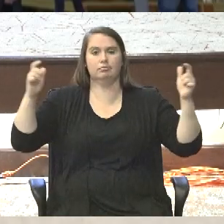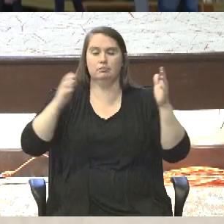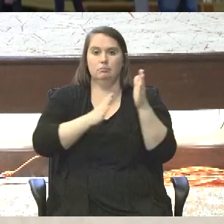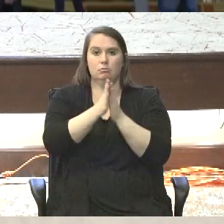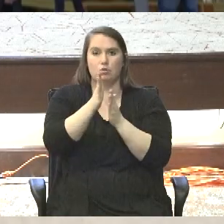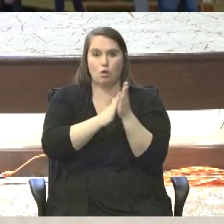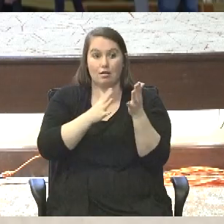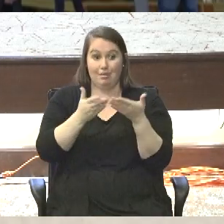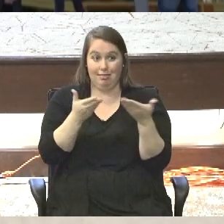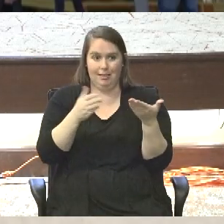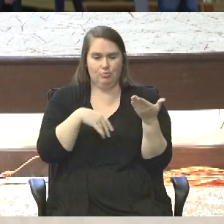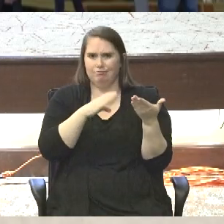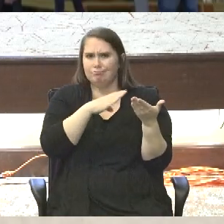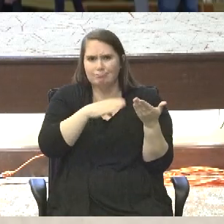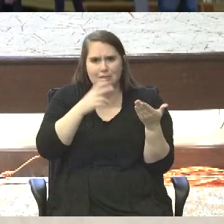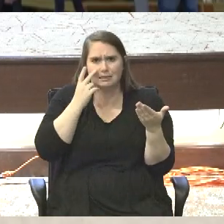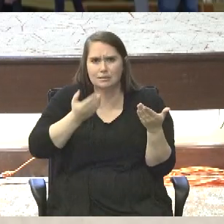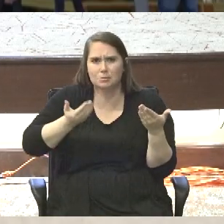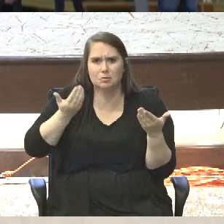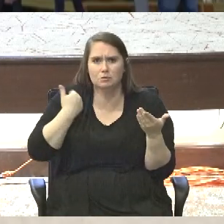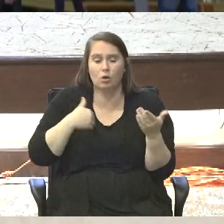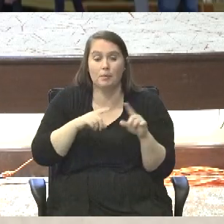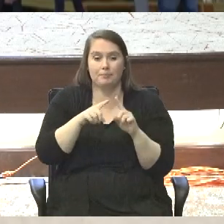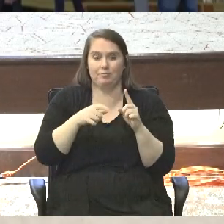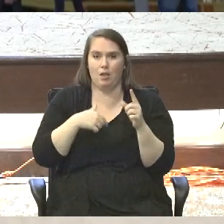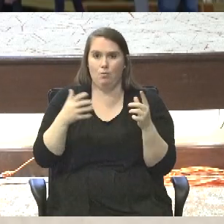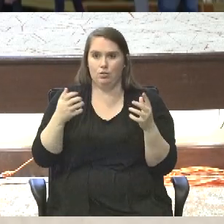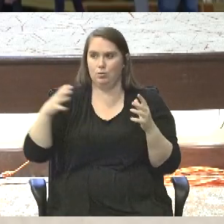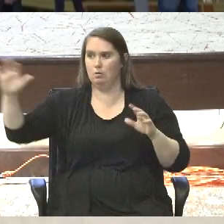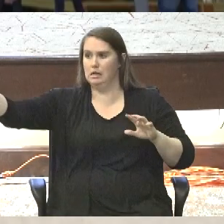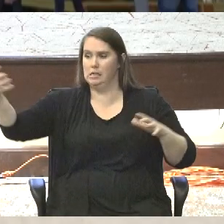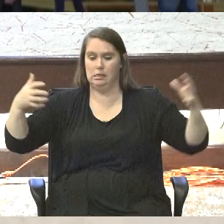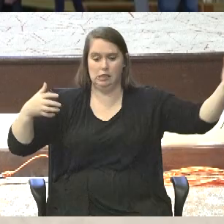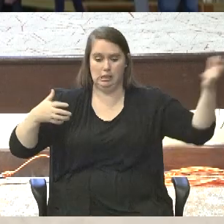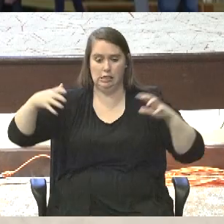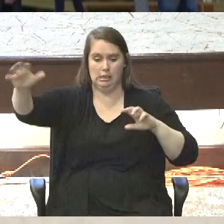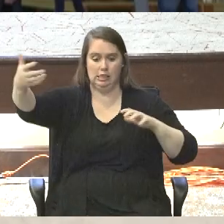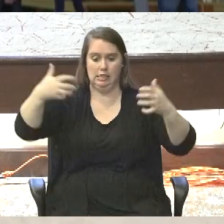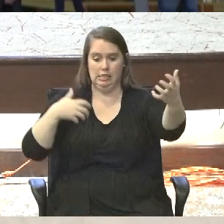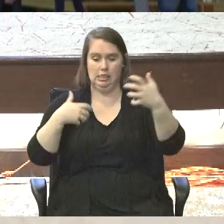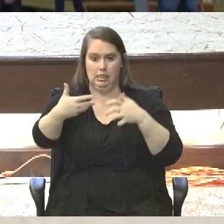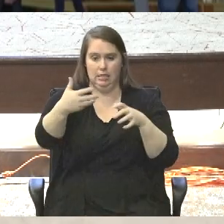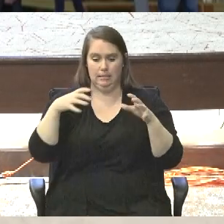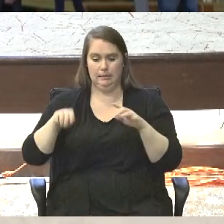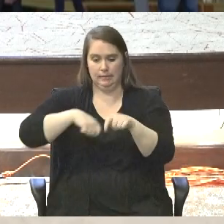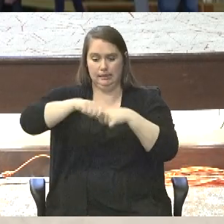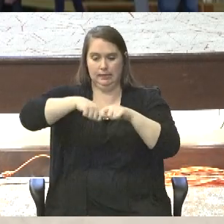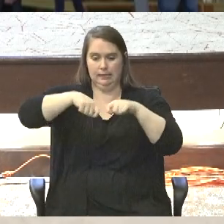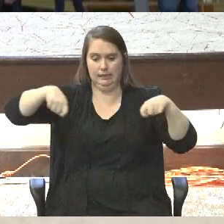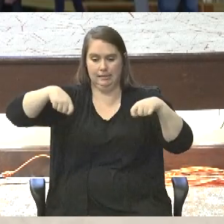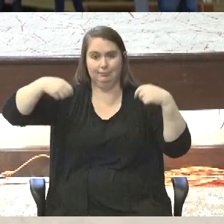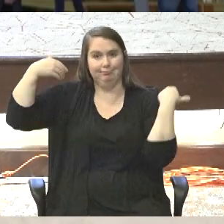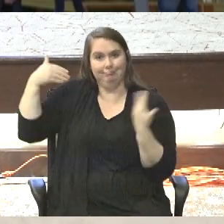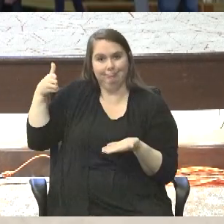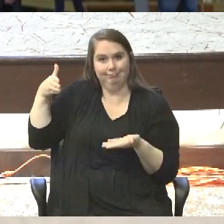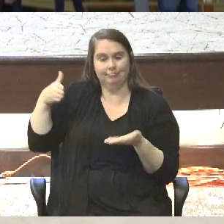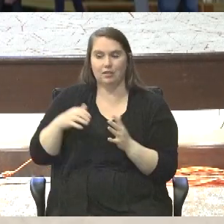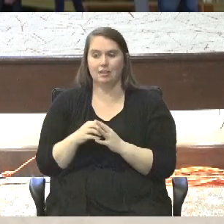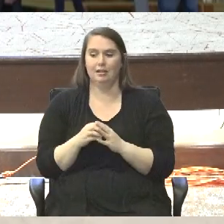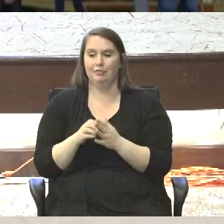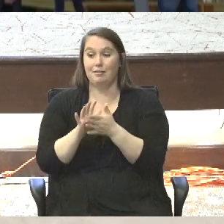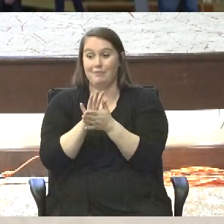seen before. So I did want to sort of pull it all together and put a bow on top and give you a preview from a